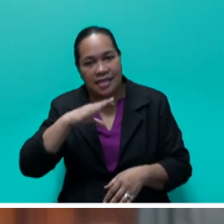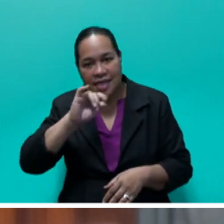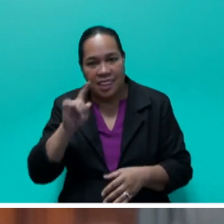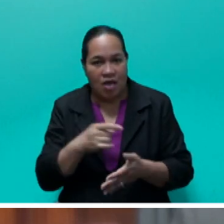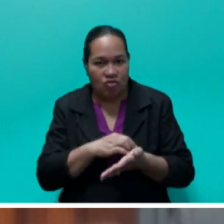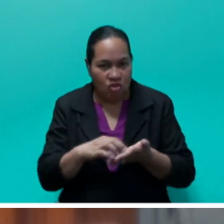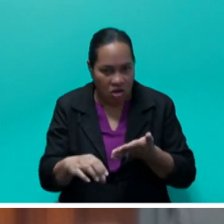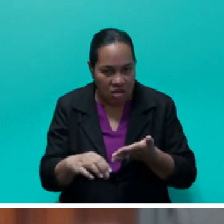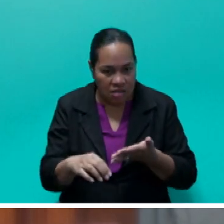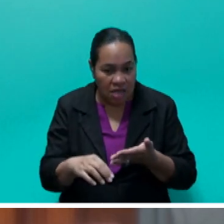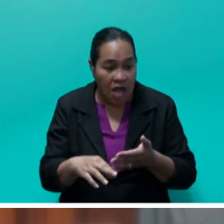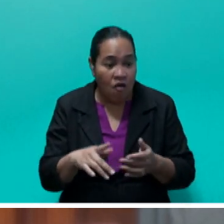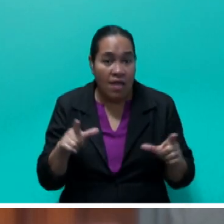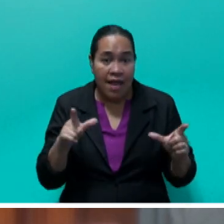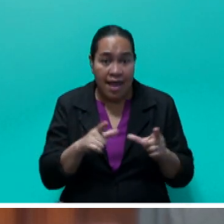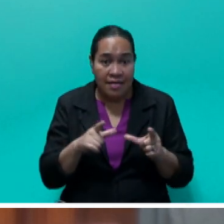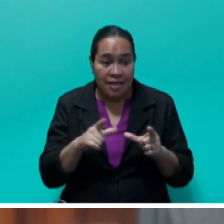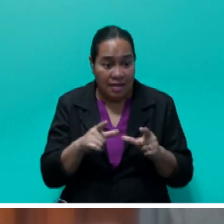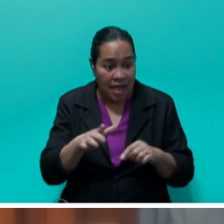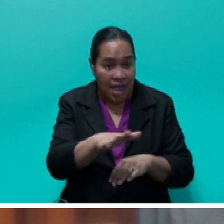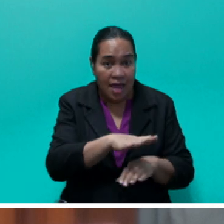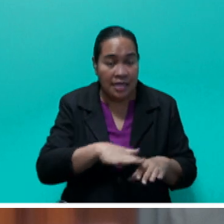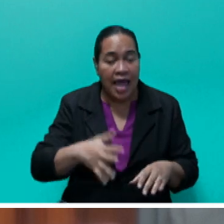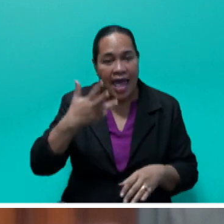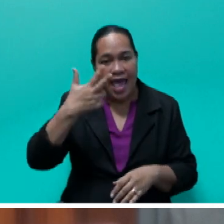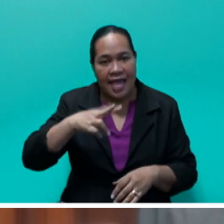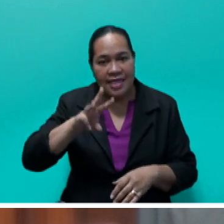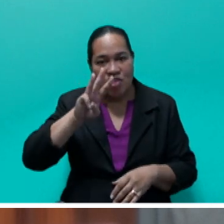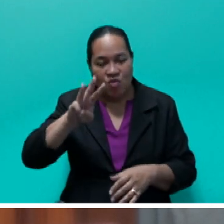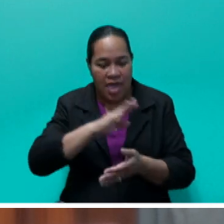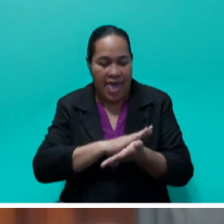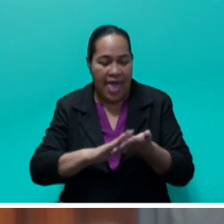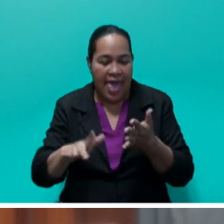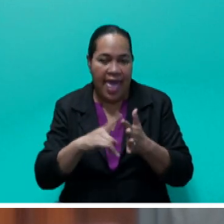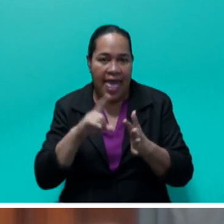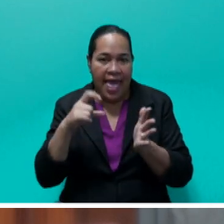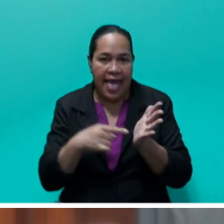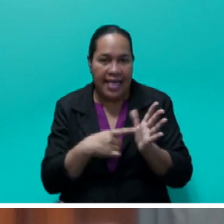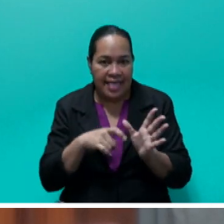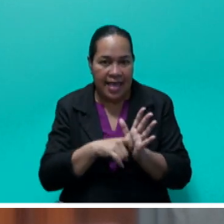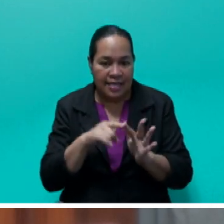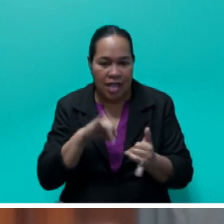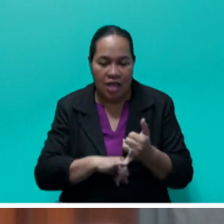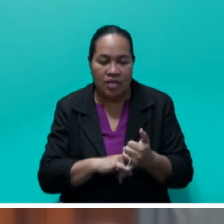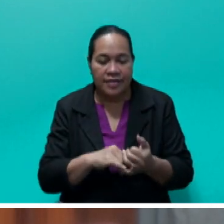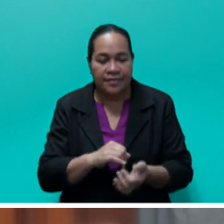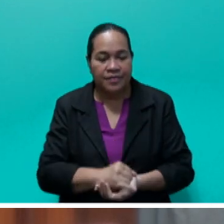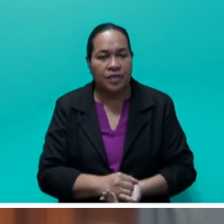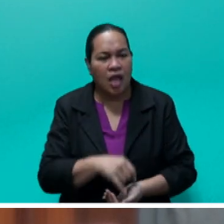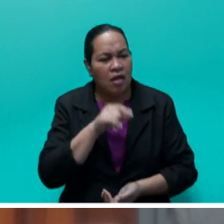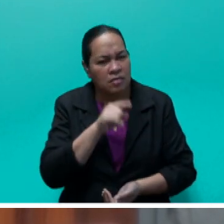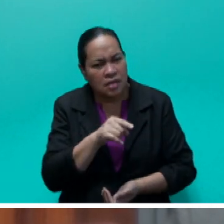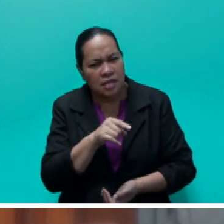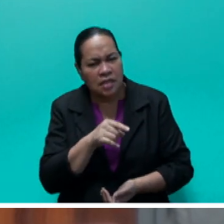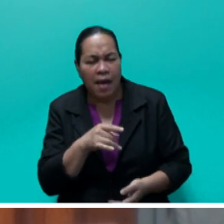for the initial license area of 83 hectares. The total area stocked in Lakemba is